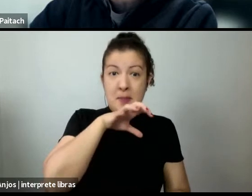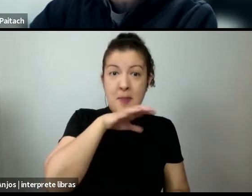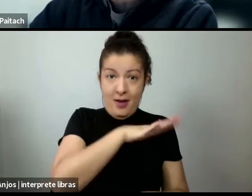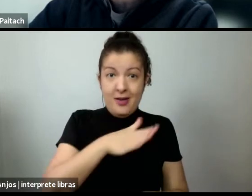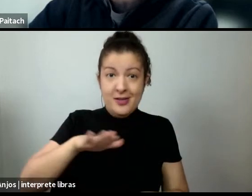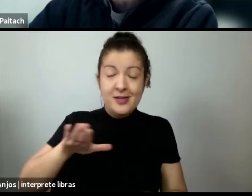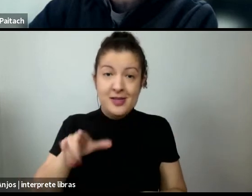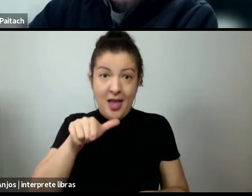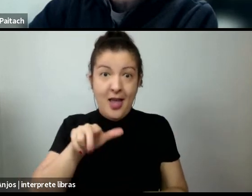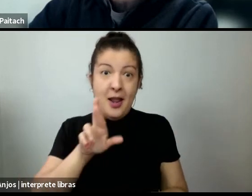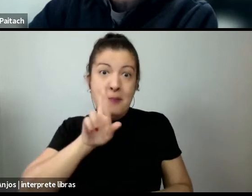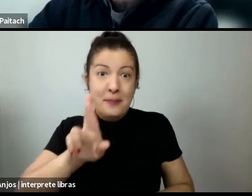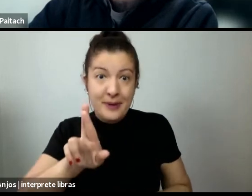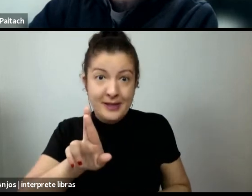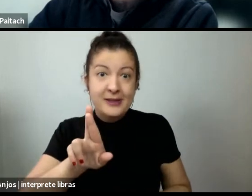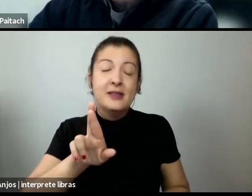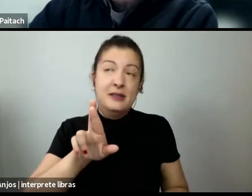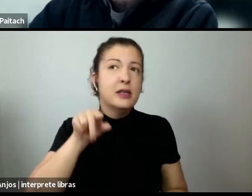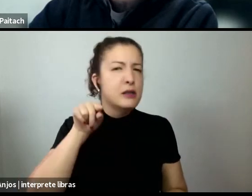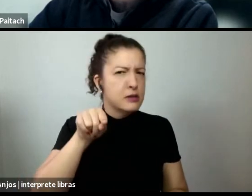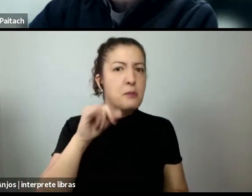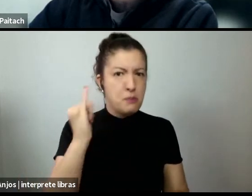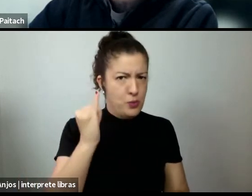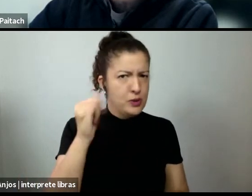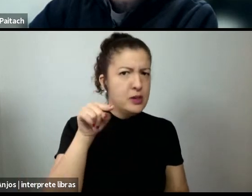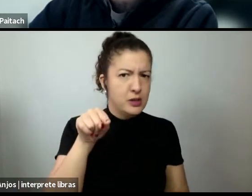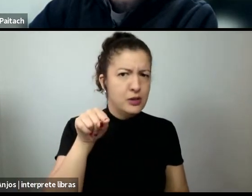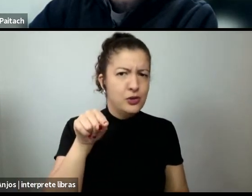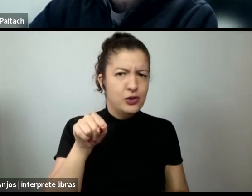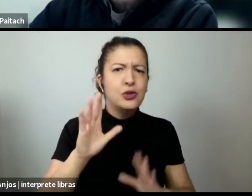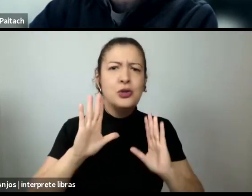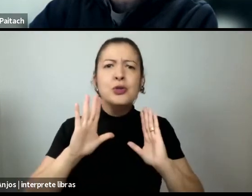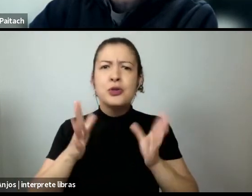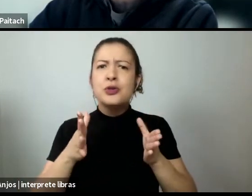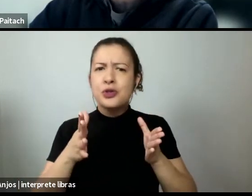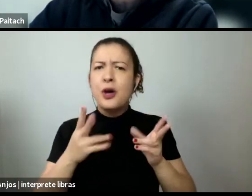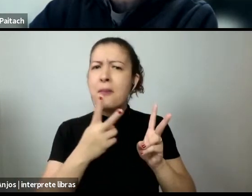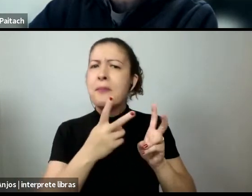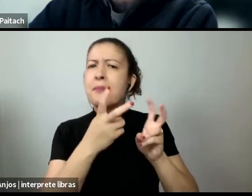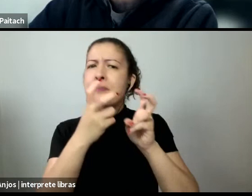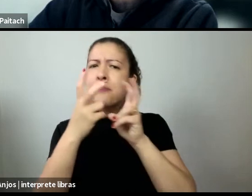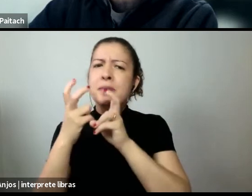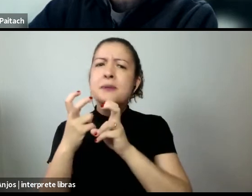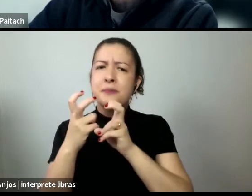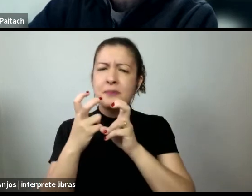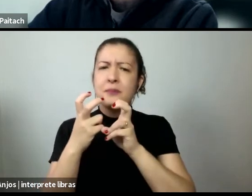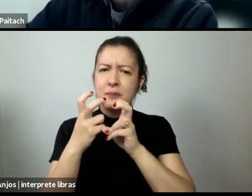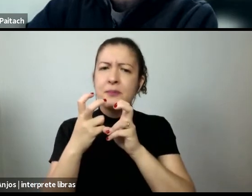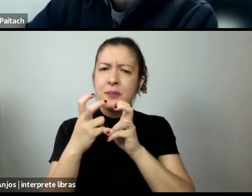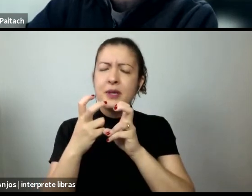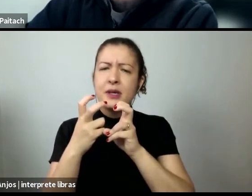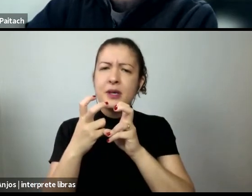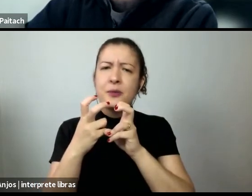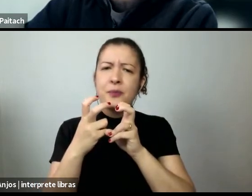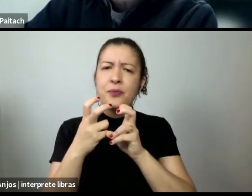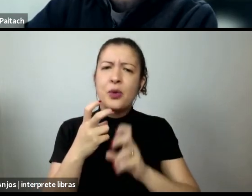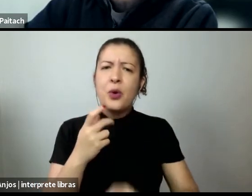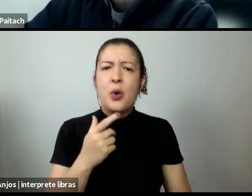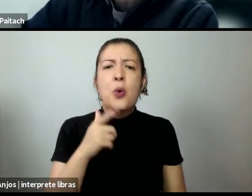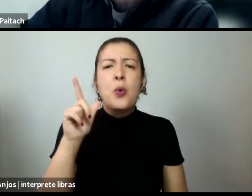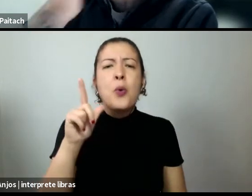that happen, and I see it happening with the Hector's dolphin in New Zealand, which has very similar